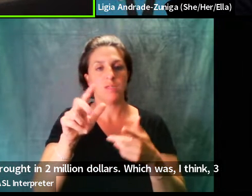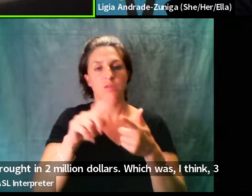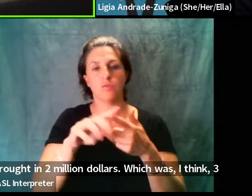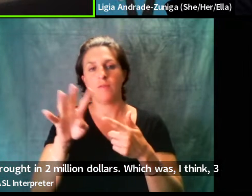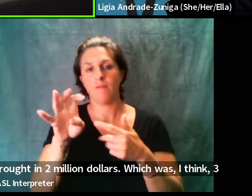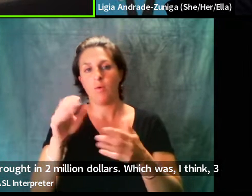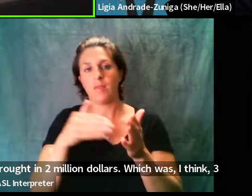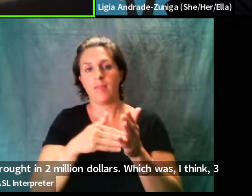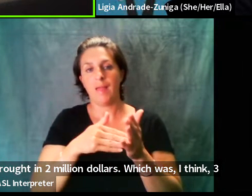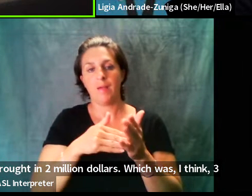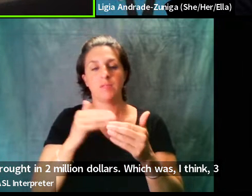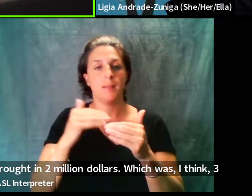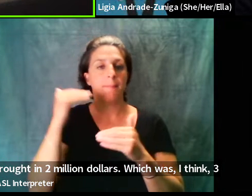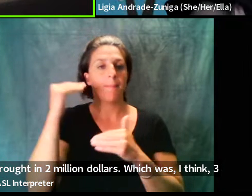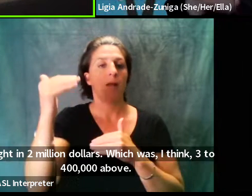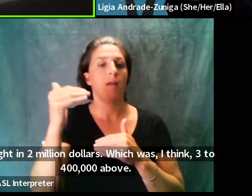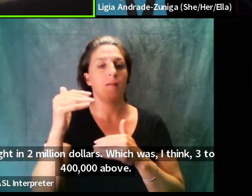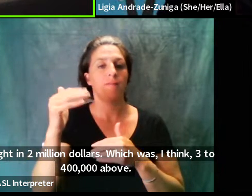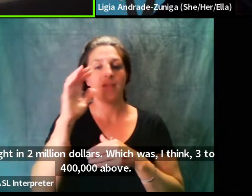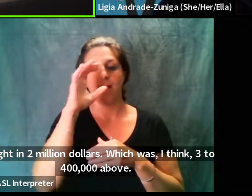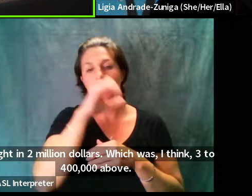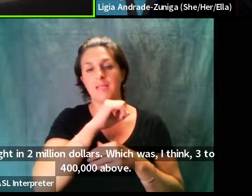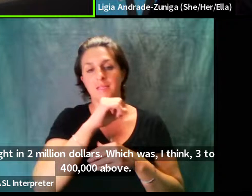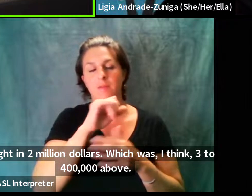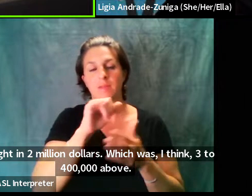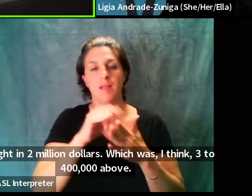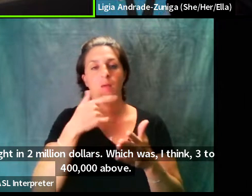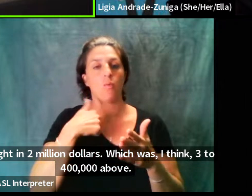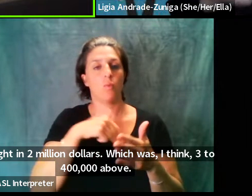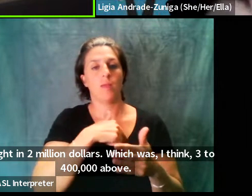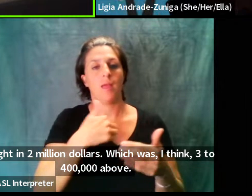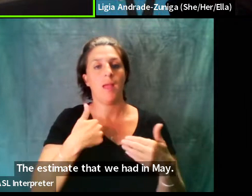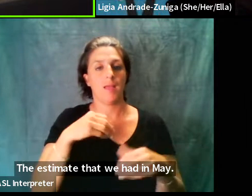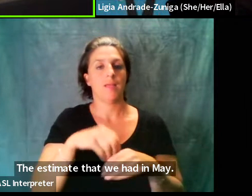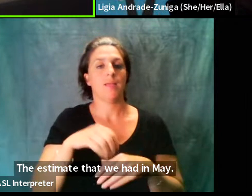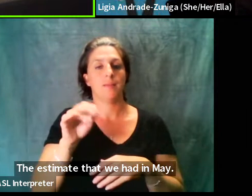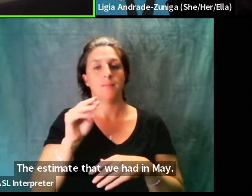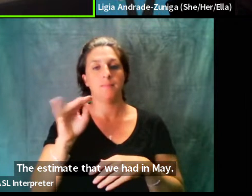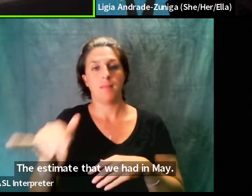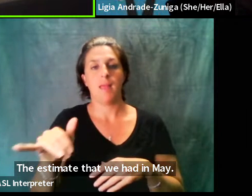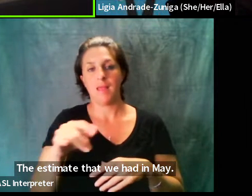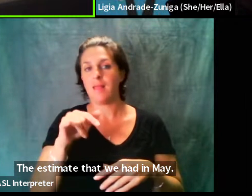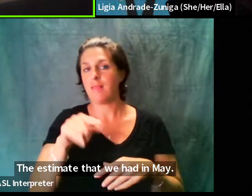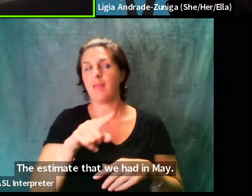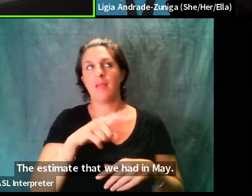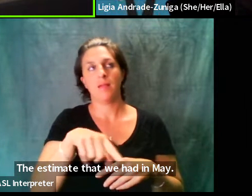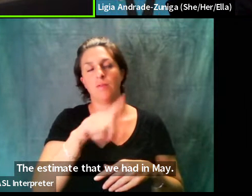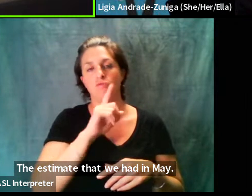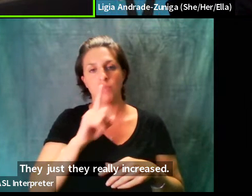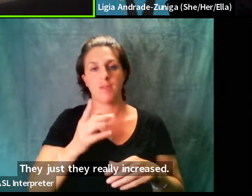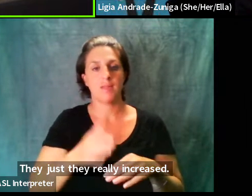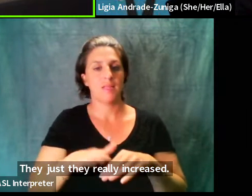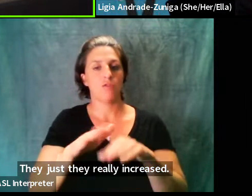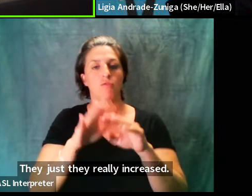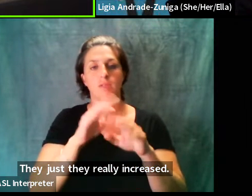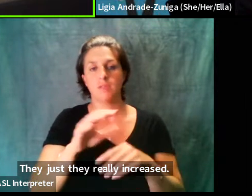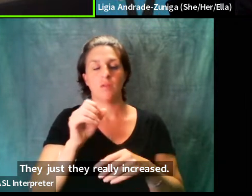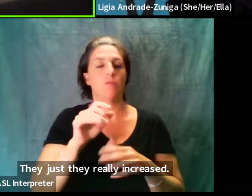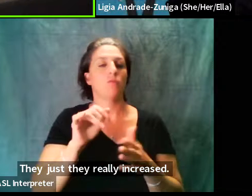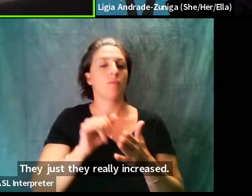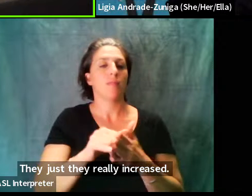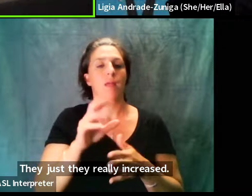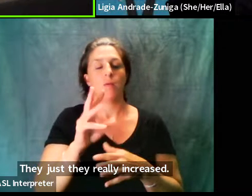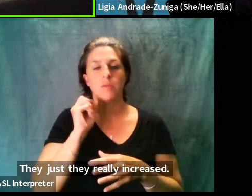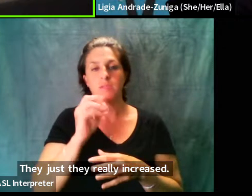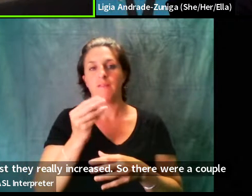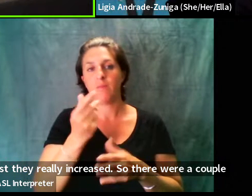above the estimate that we had in May. They really increased. So there were a couple things, but